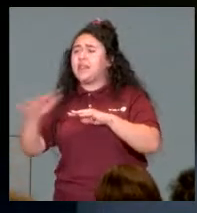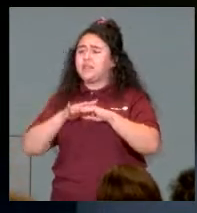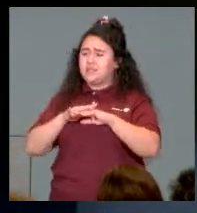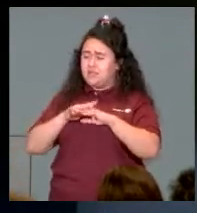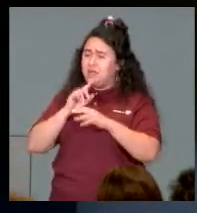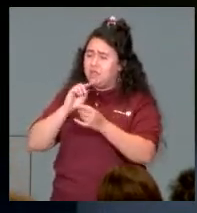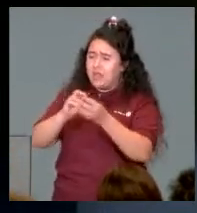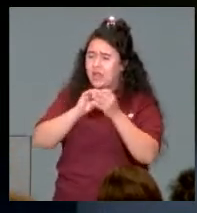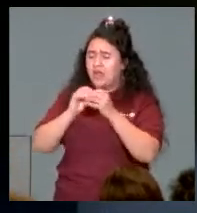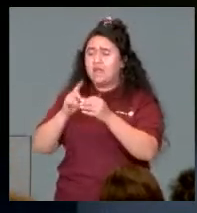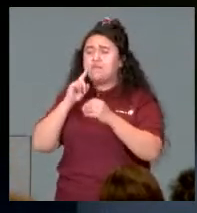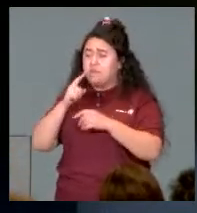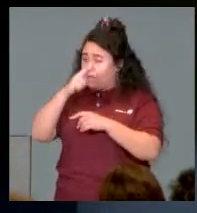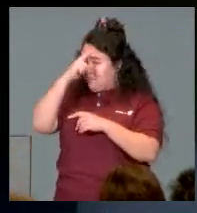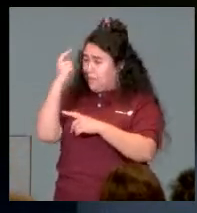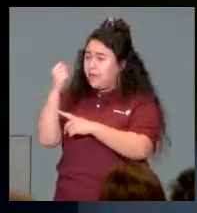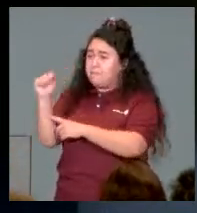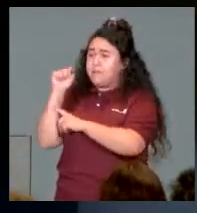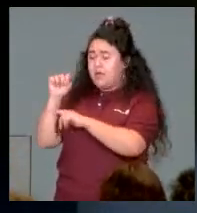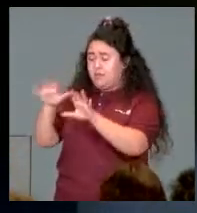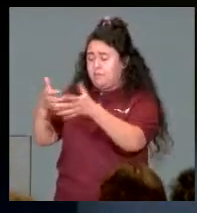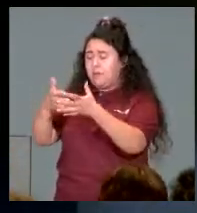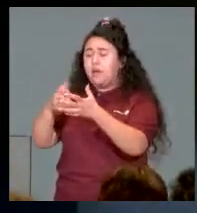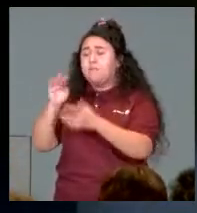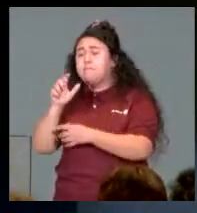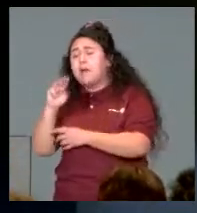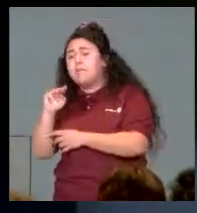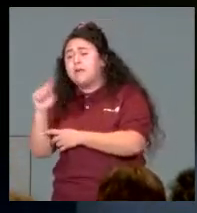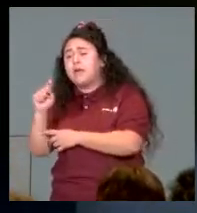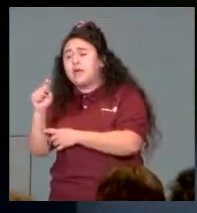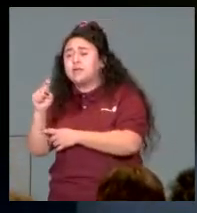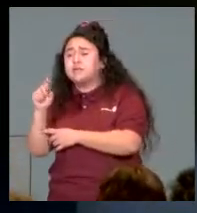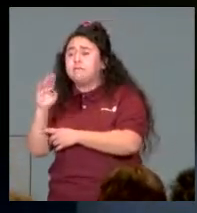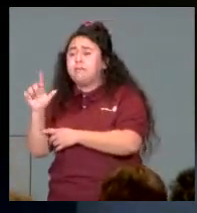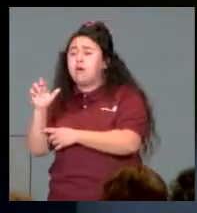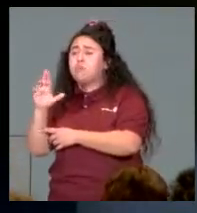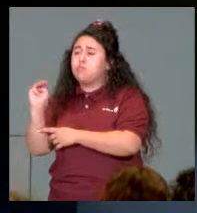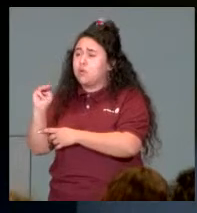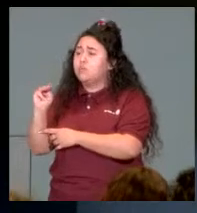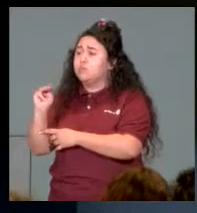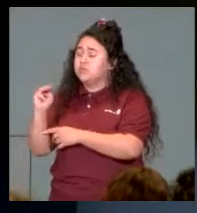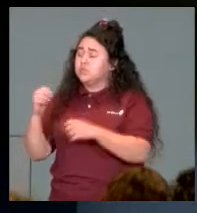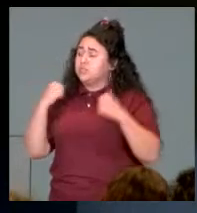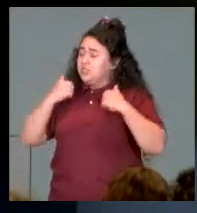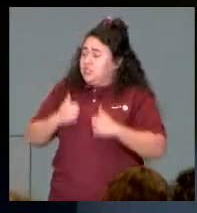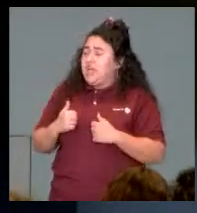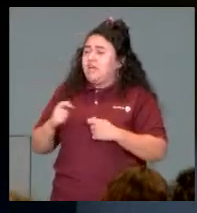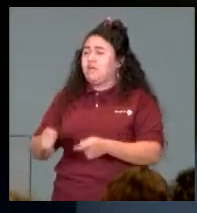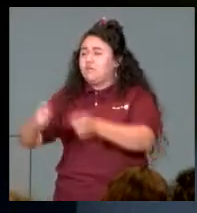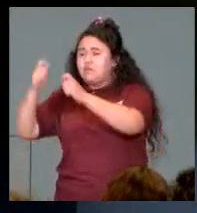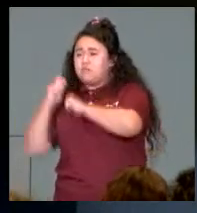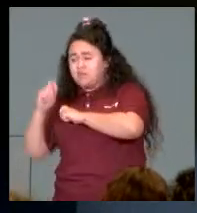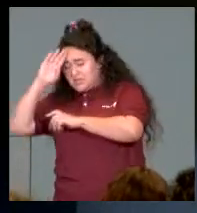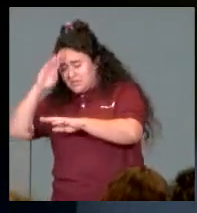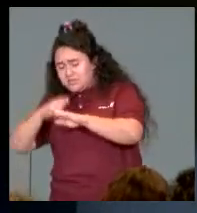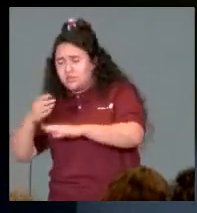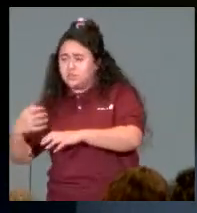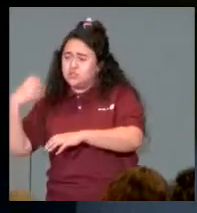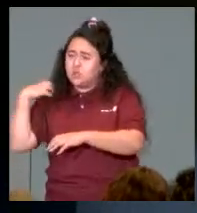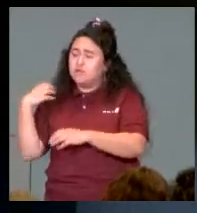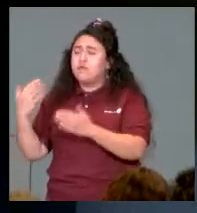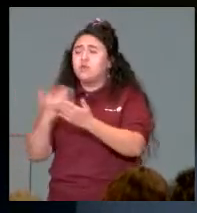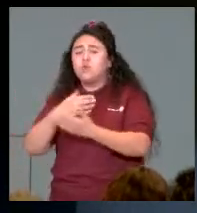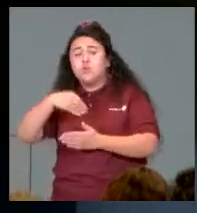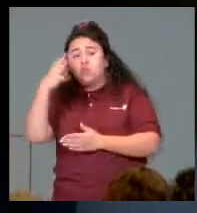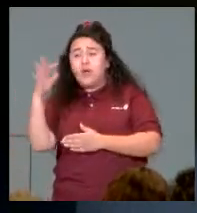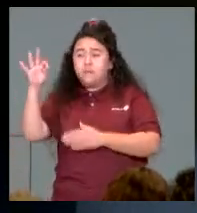new leg for a Black Panther party. Malcolm X's barroom jacket slung over my son's shoulder. The figment of village, a new noose to a new white preacher, all